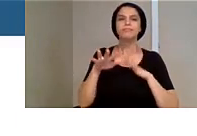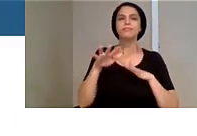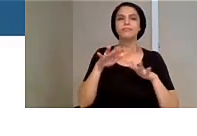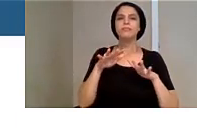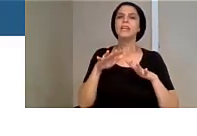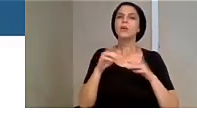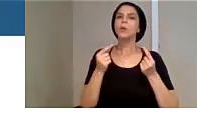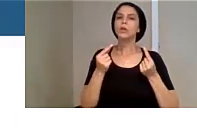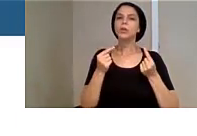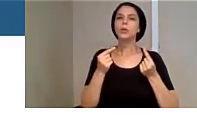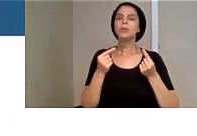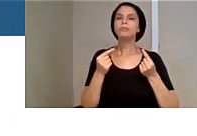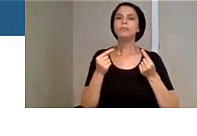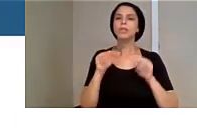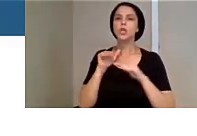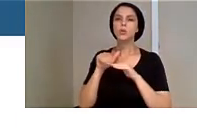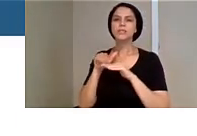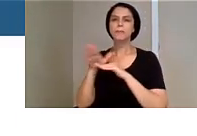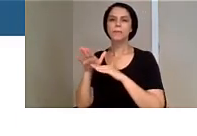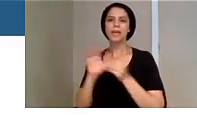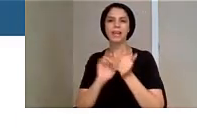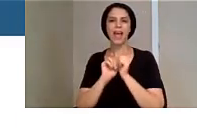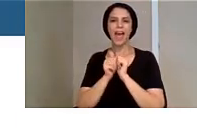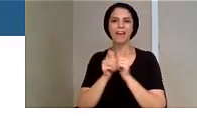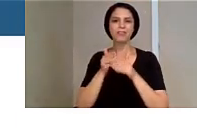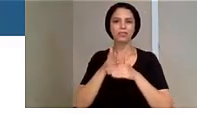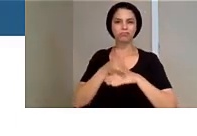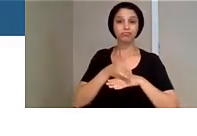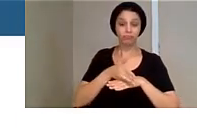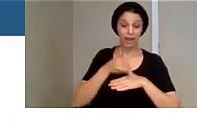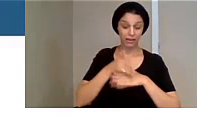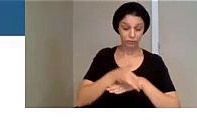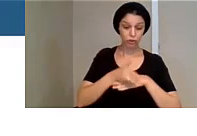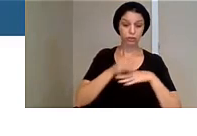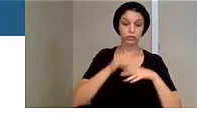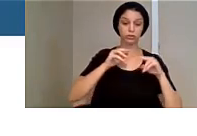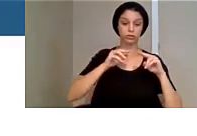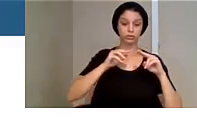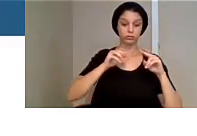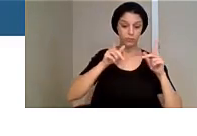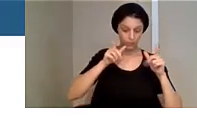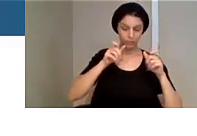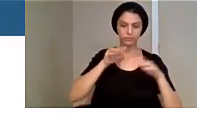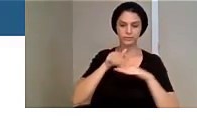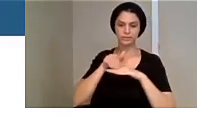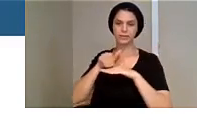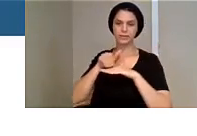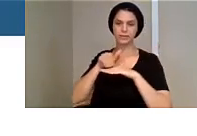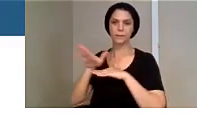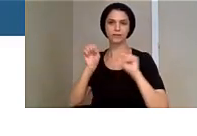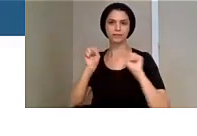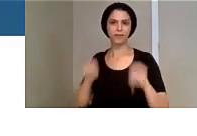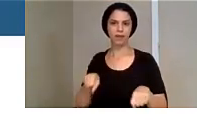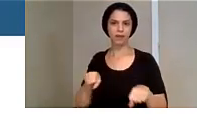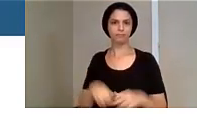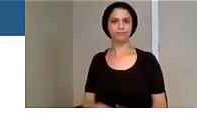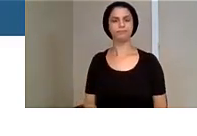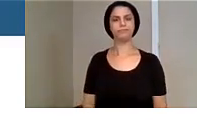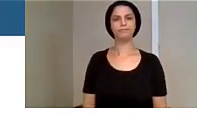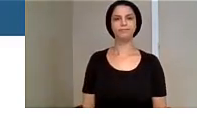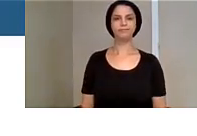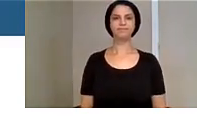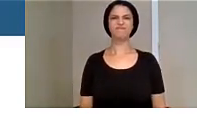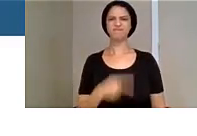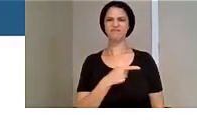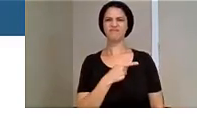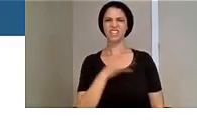is to click on Submit Assignment. And that is so I can get prompted with this next screenshot here that allows me then to